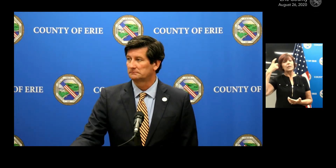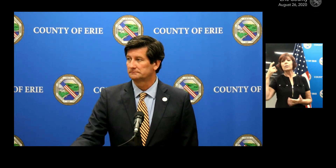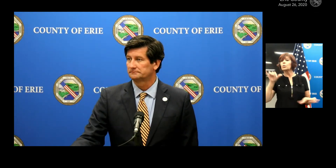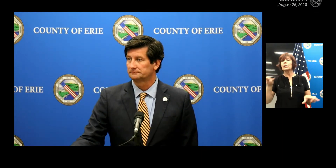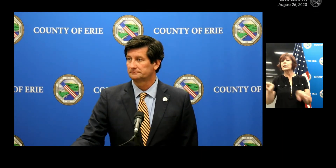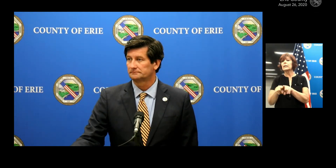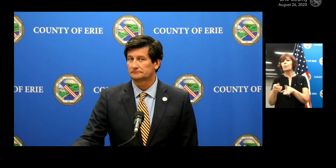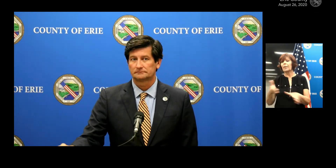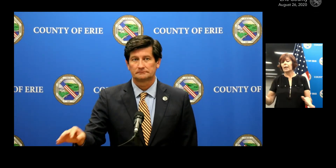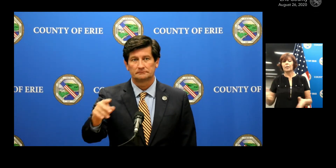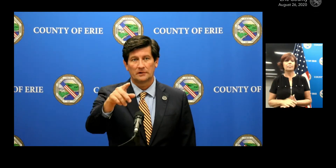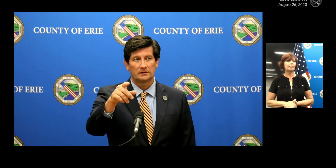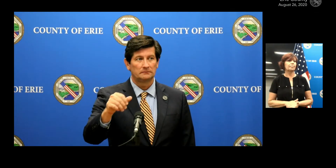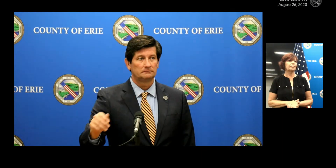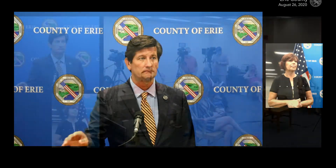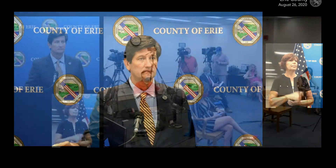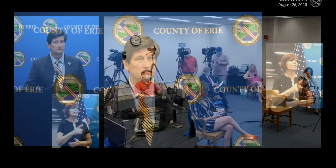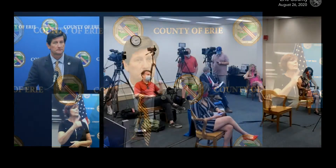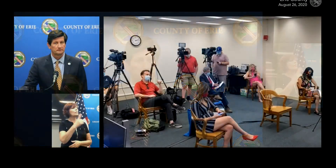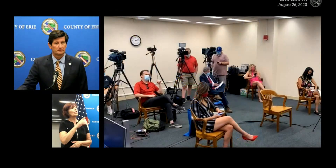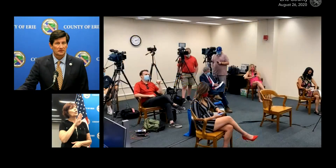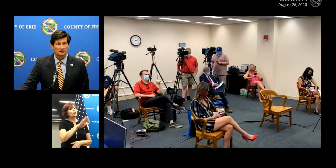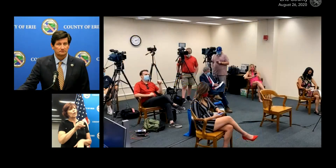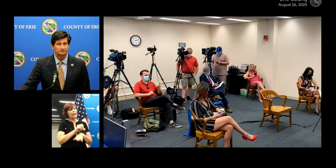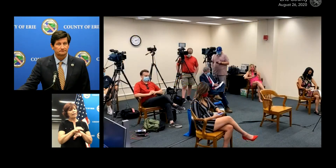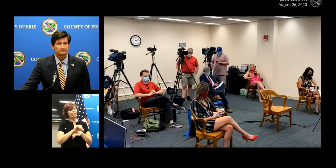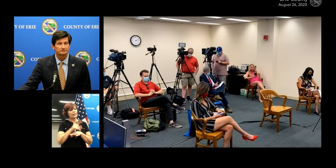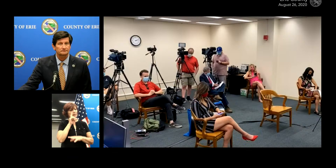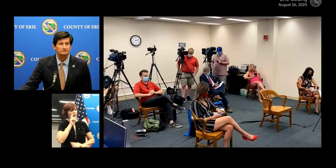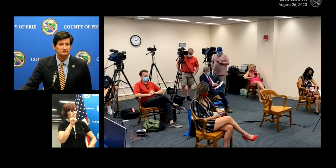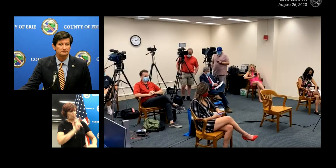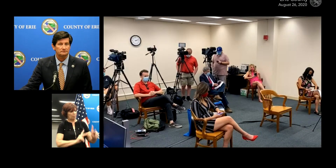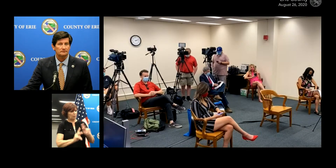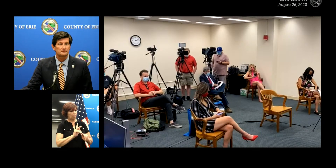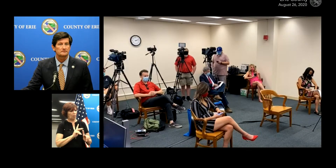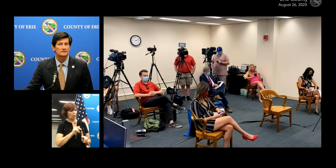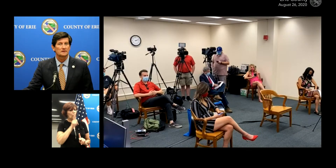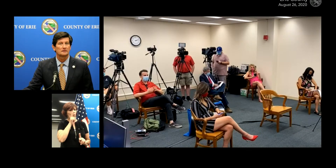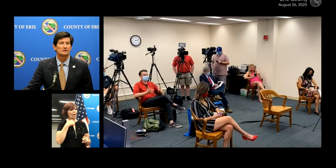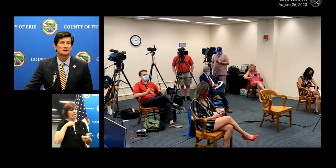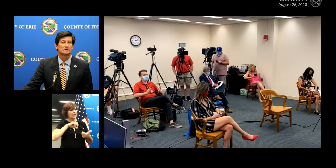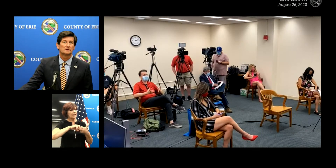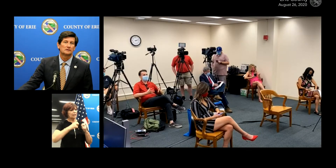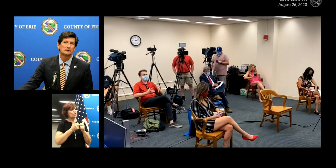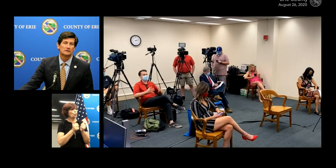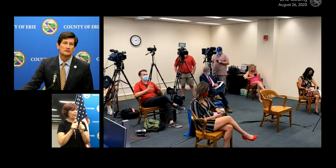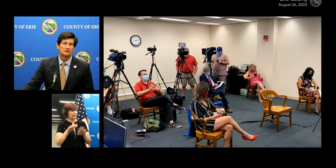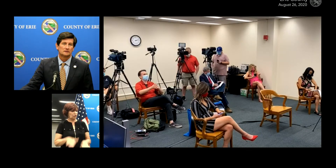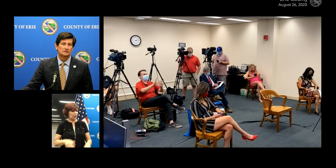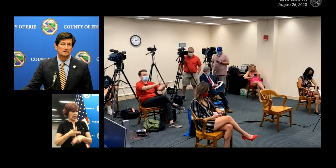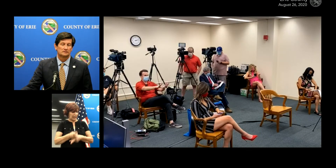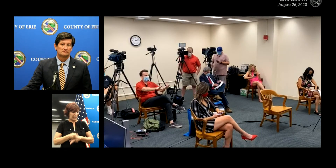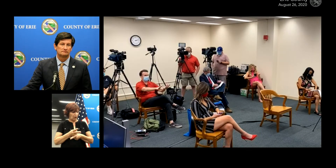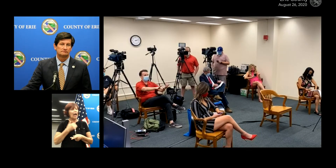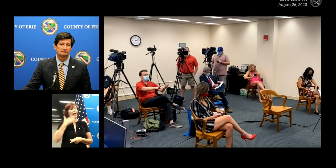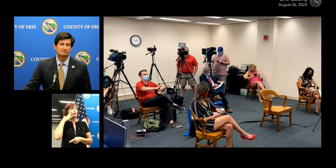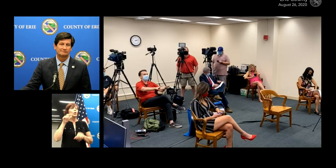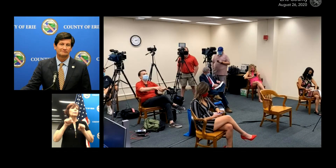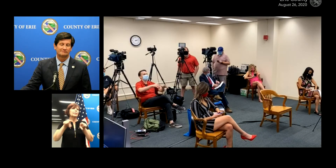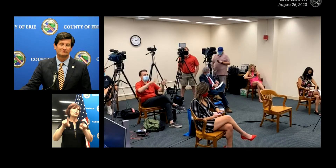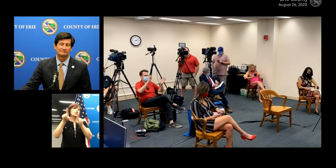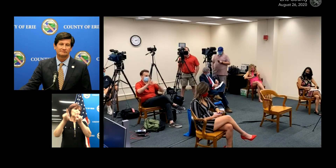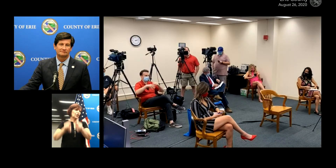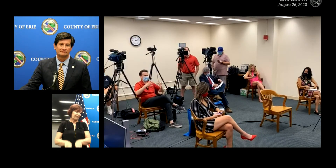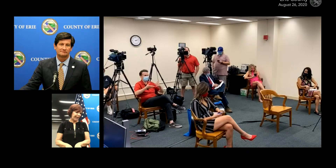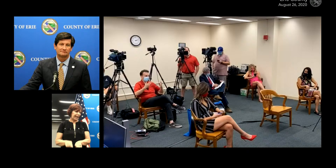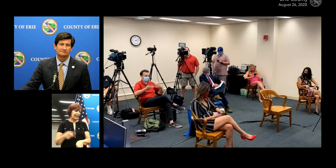thing. Mark, Michael? what's your advice for people who are having issues when it comes to childcare? I know the survey is out and you're going to